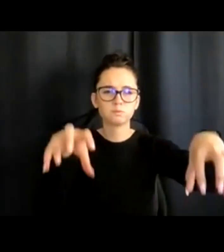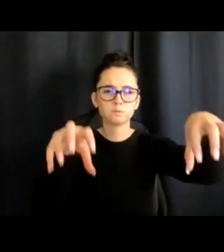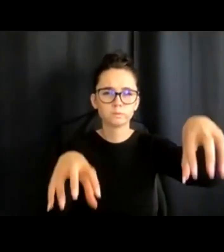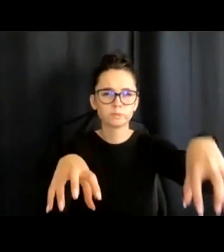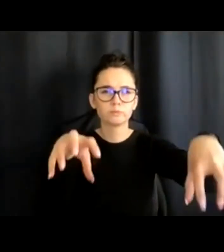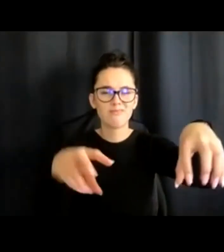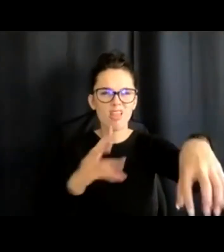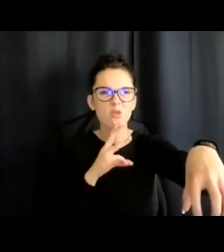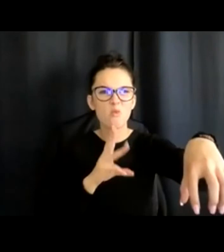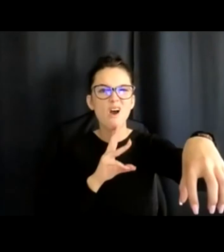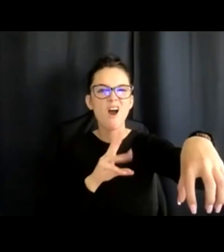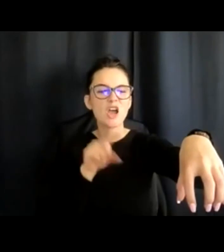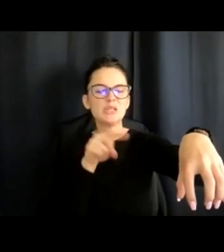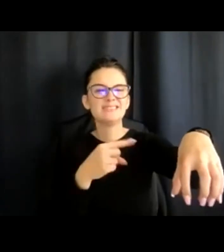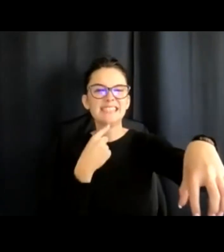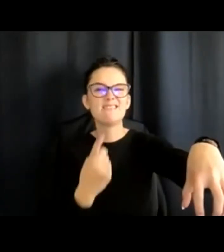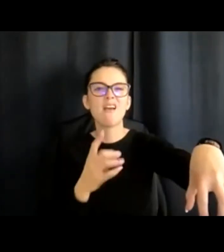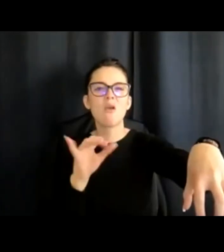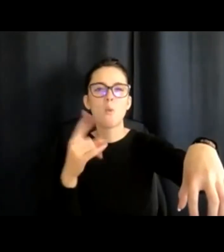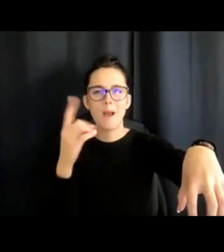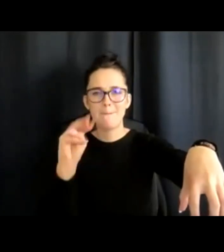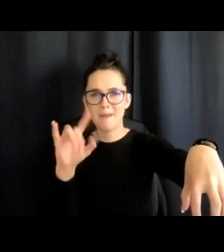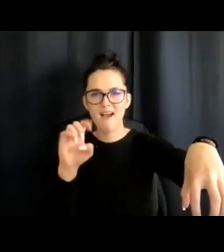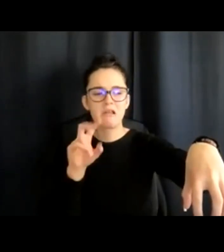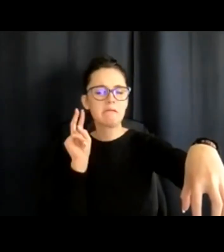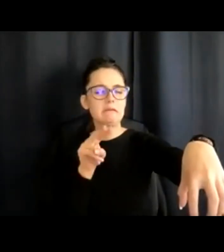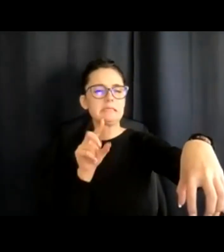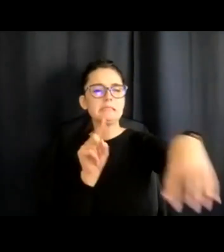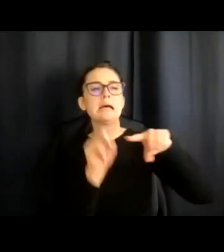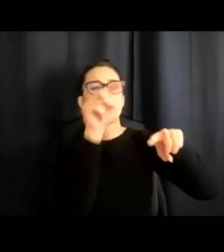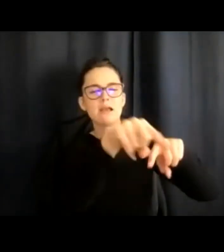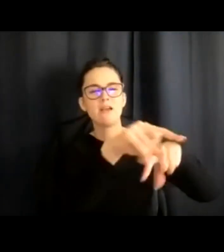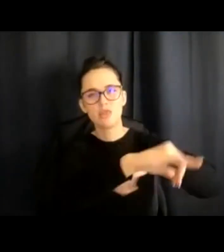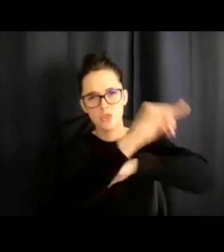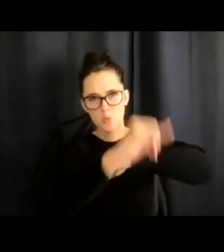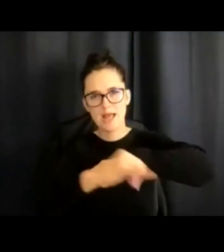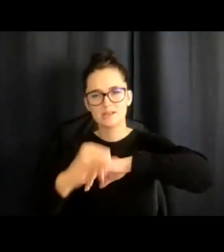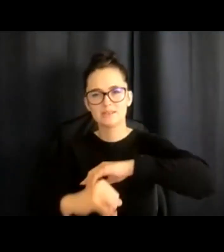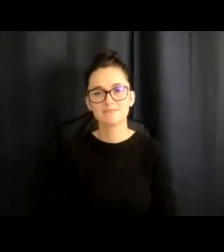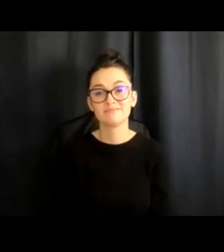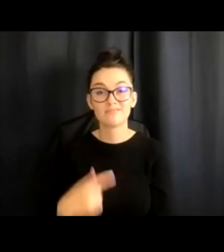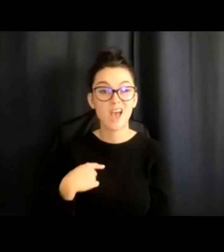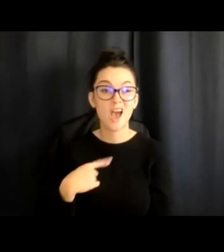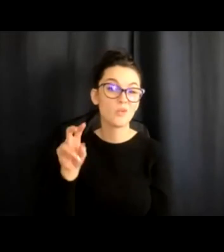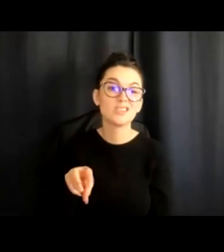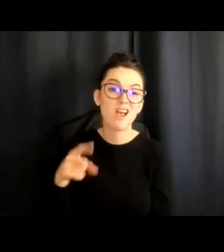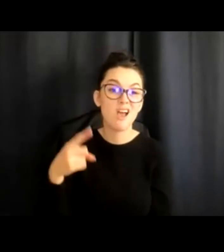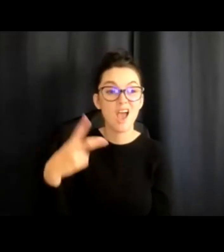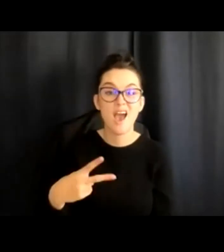bay. And I was sitting here for about a half an hour before we went live, and I mean, I saw at least